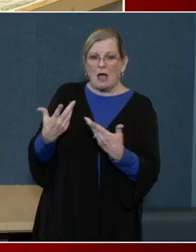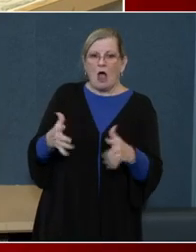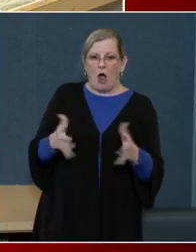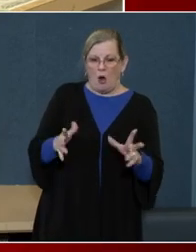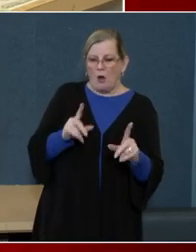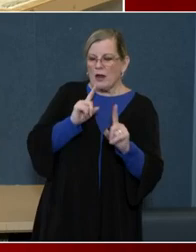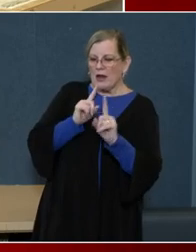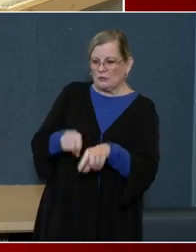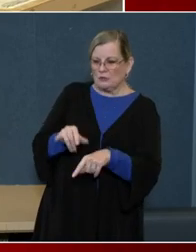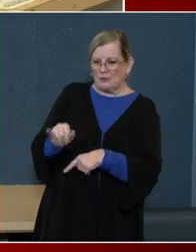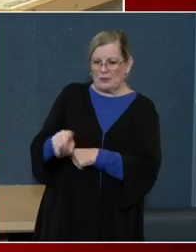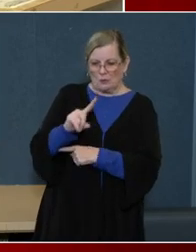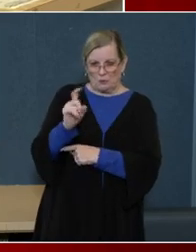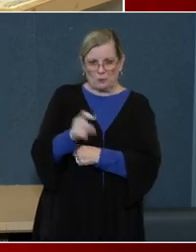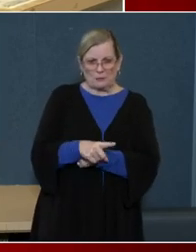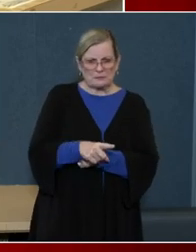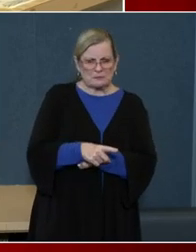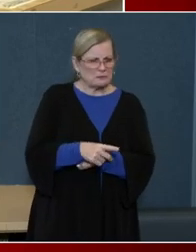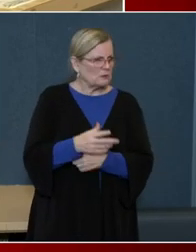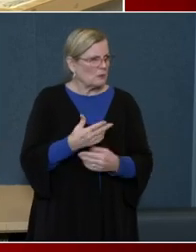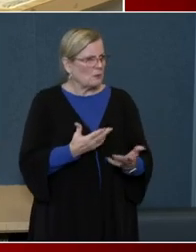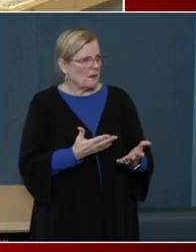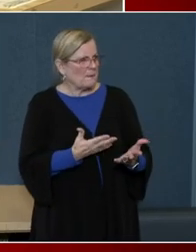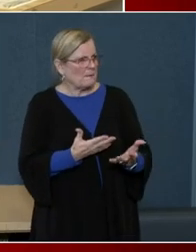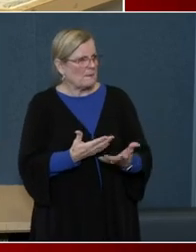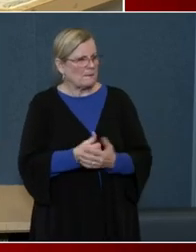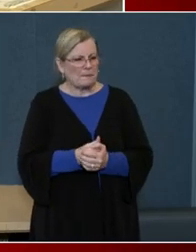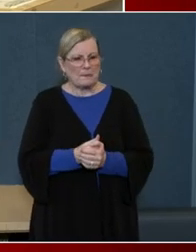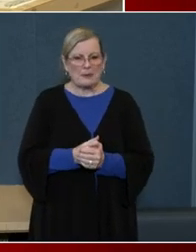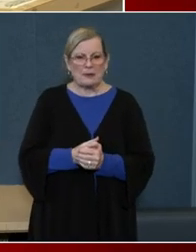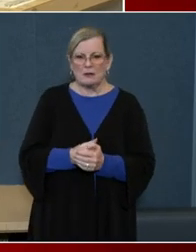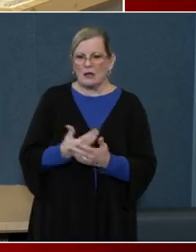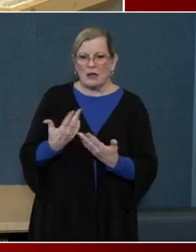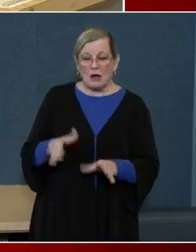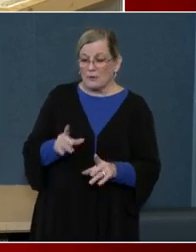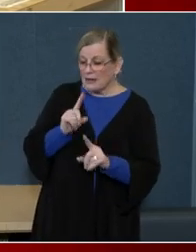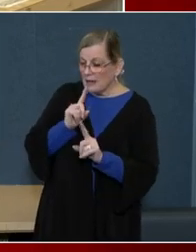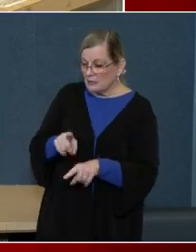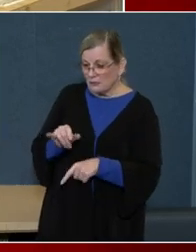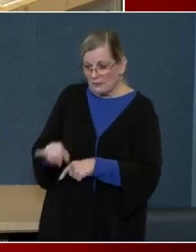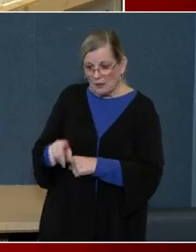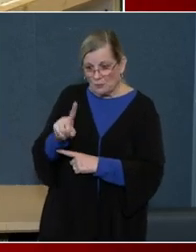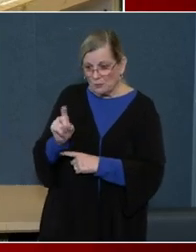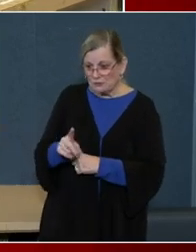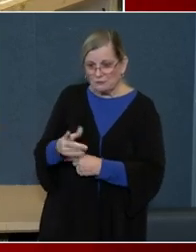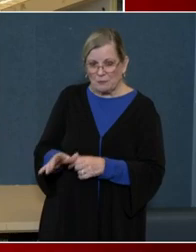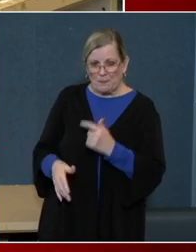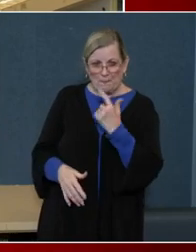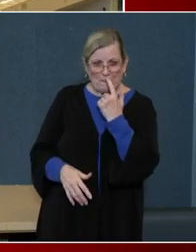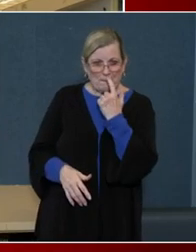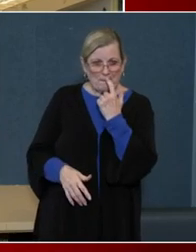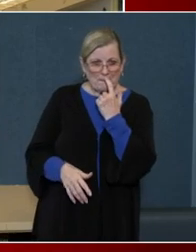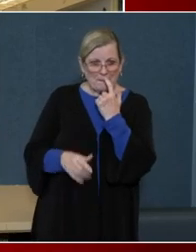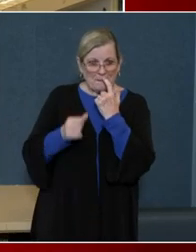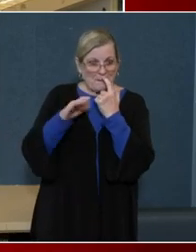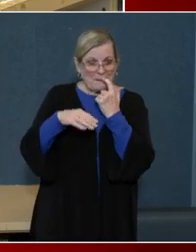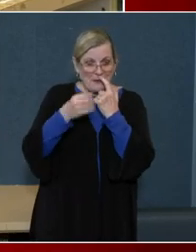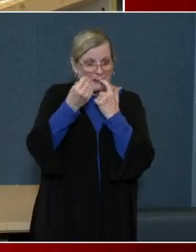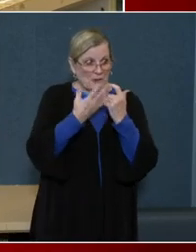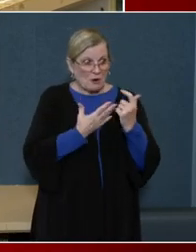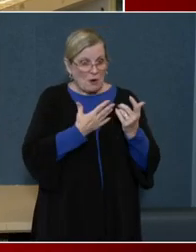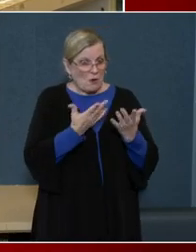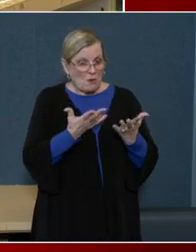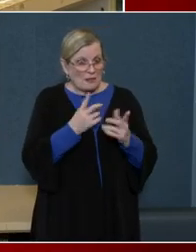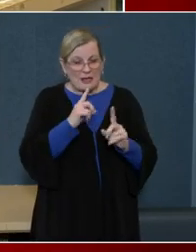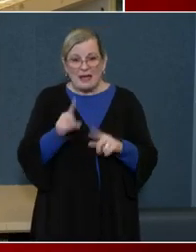Mark. I'm sorry? I've answered the question the way I'm going to answer it. So you won't tell us if you've been notified? I've answered the